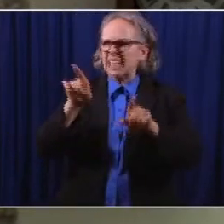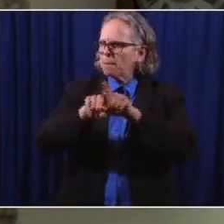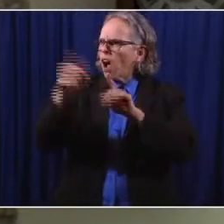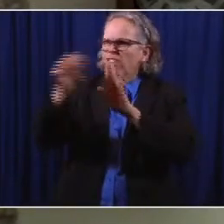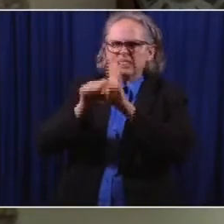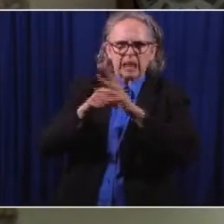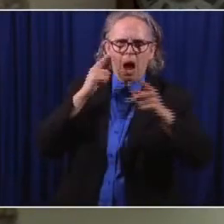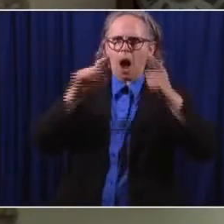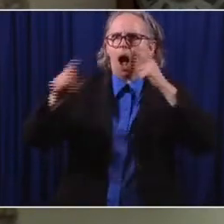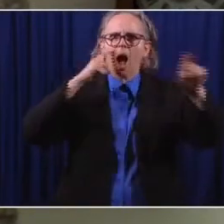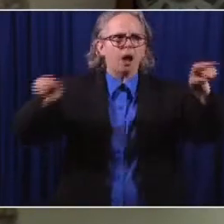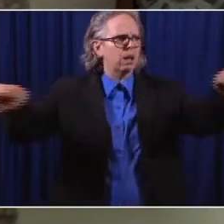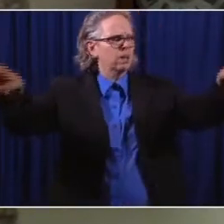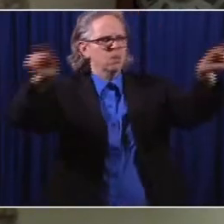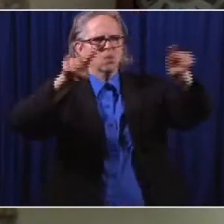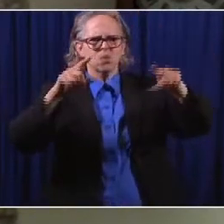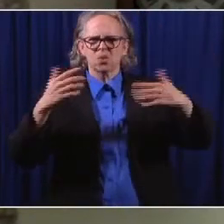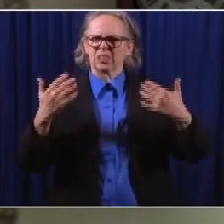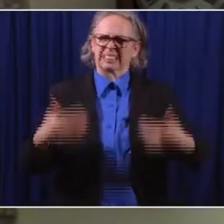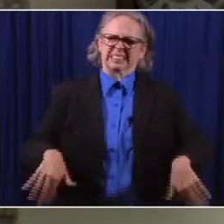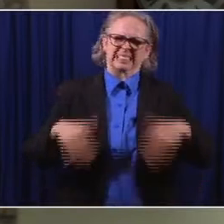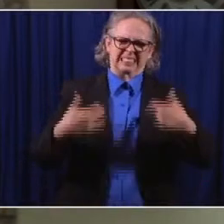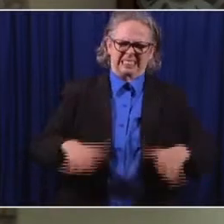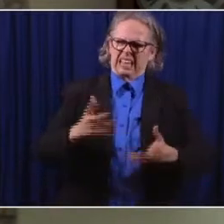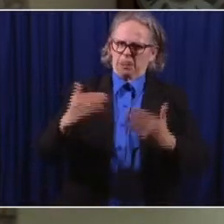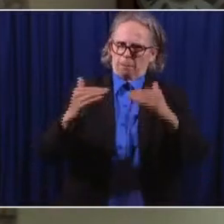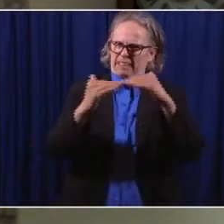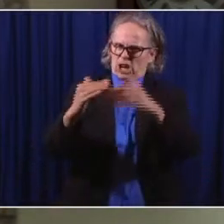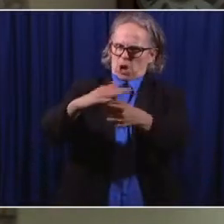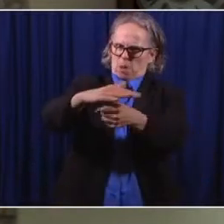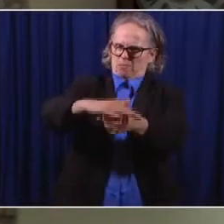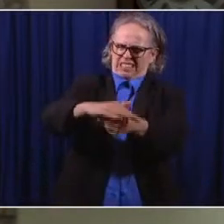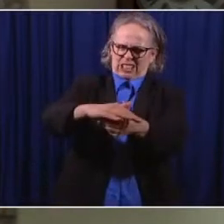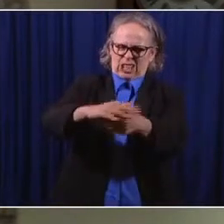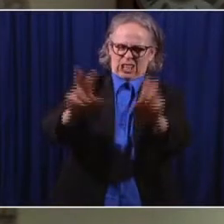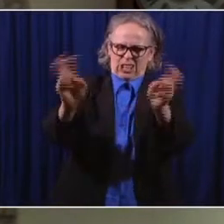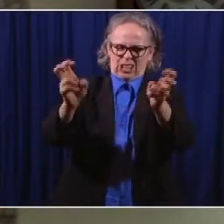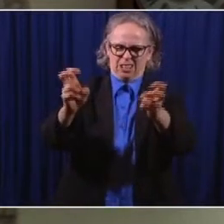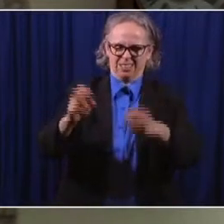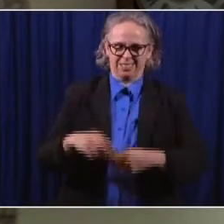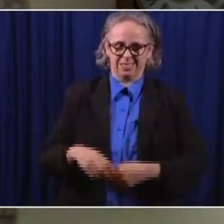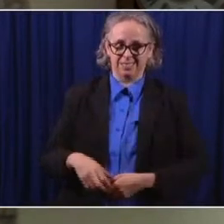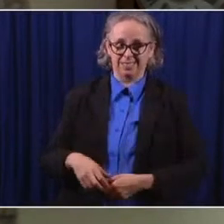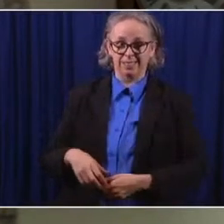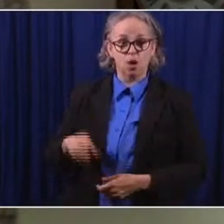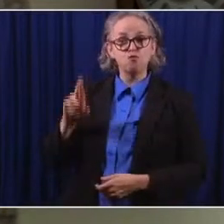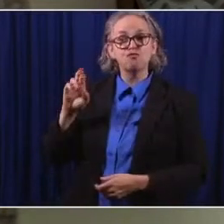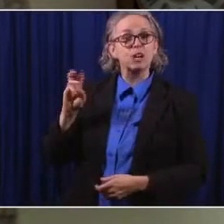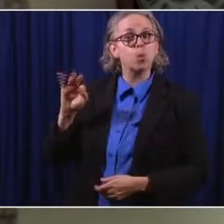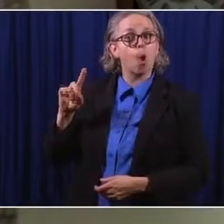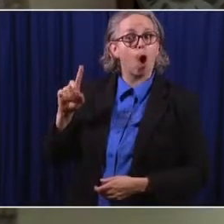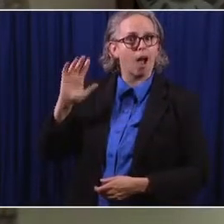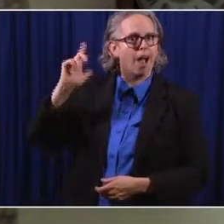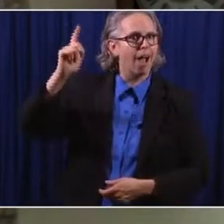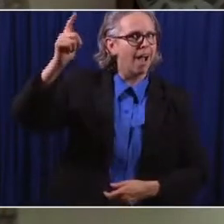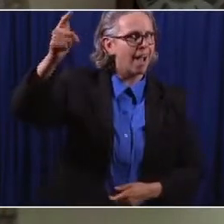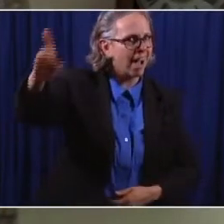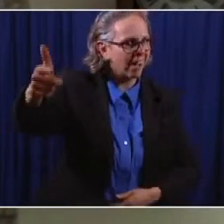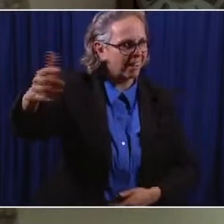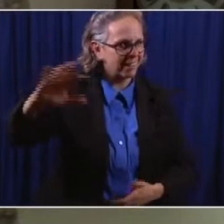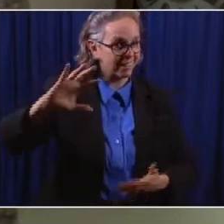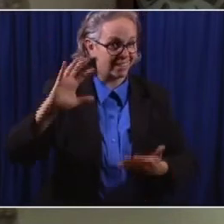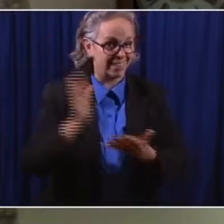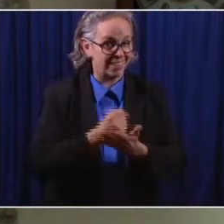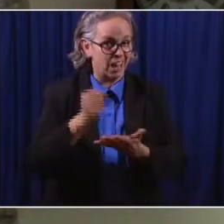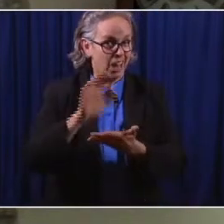I think, pressure, that kind of a reward. There is a reward there. And the reward is that you get a school year. It may not be